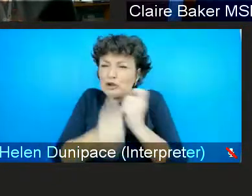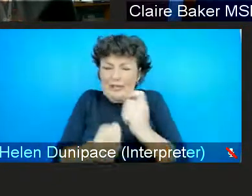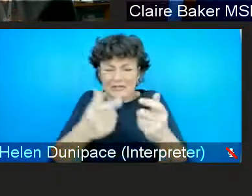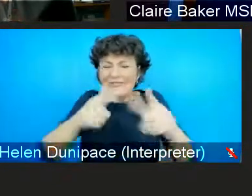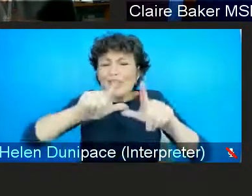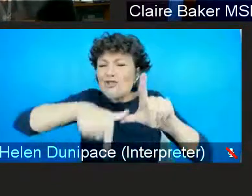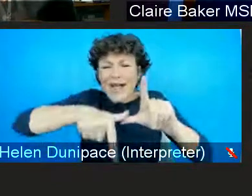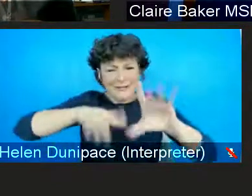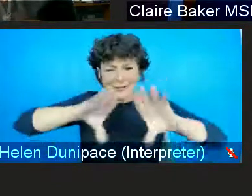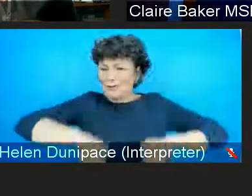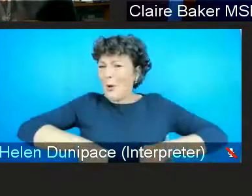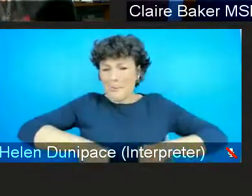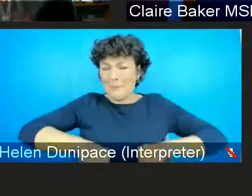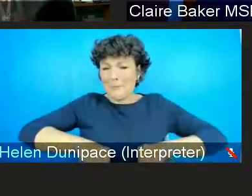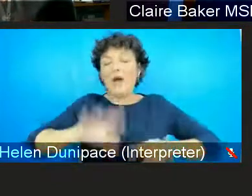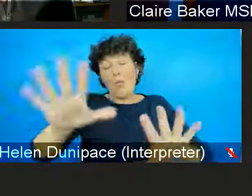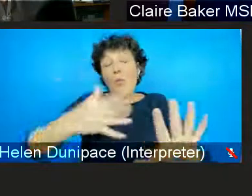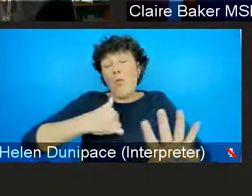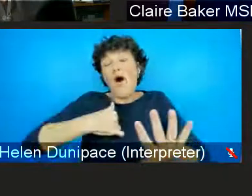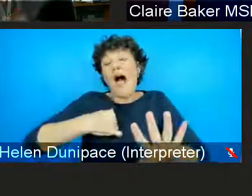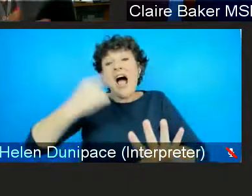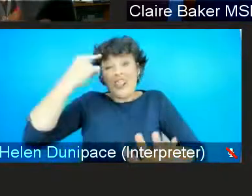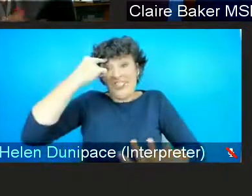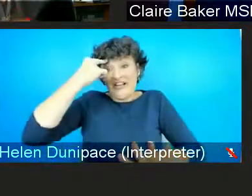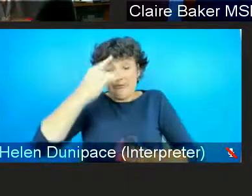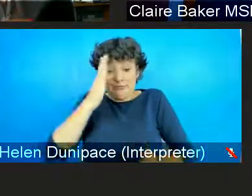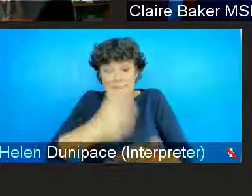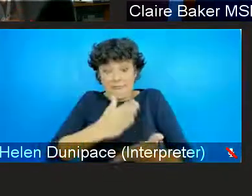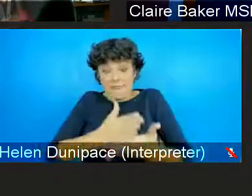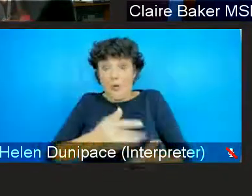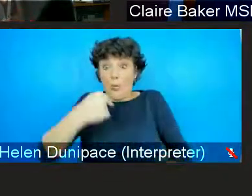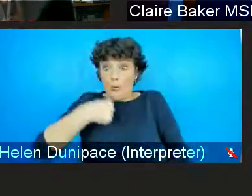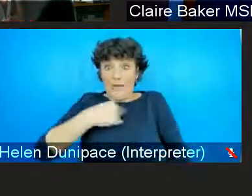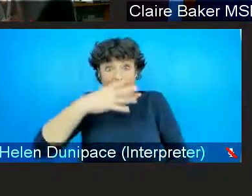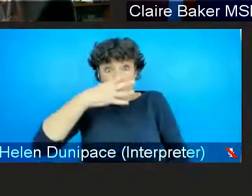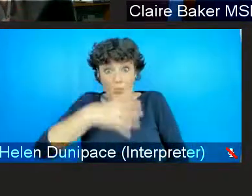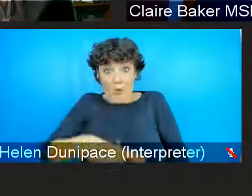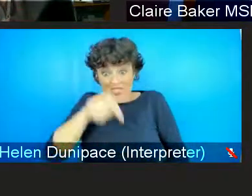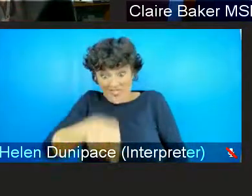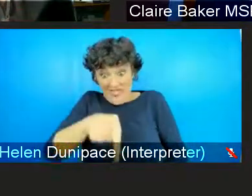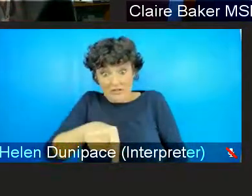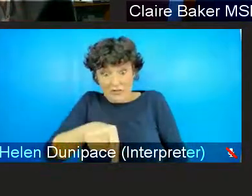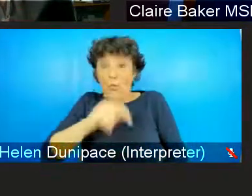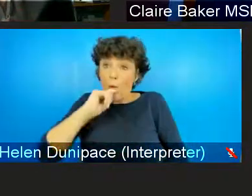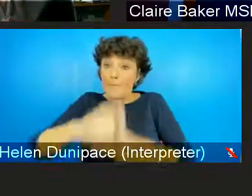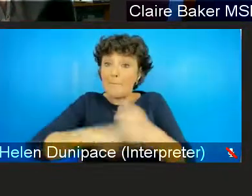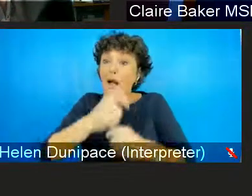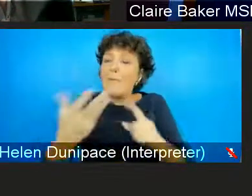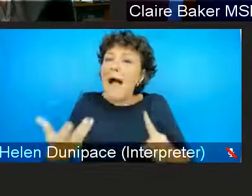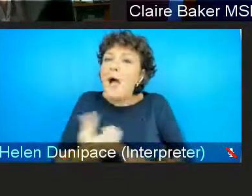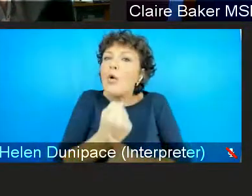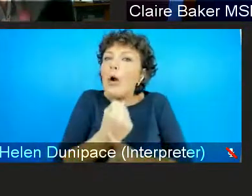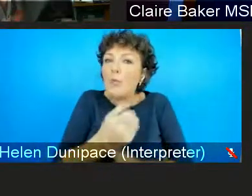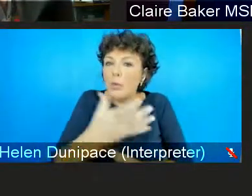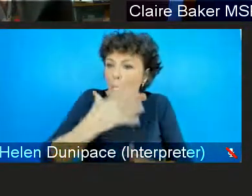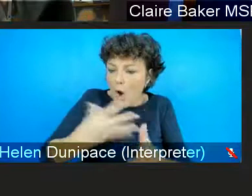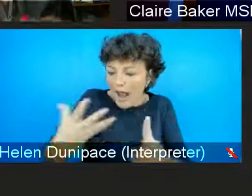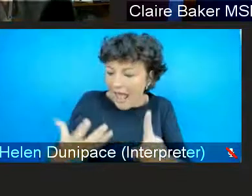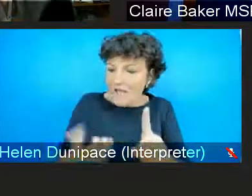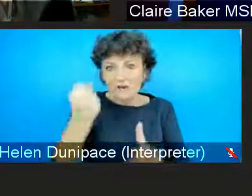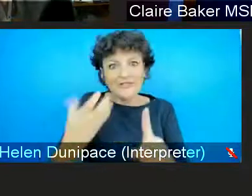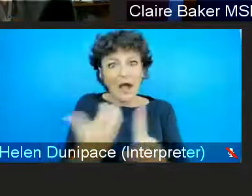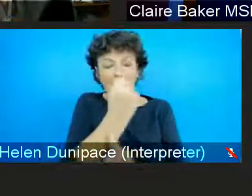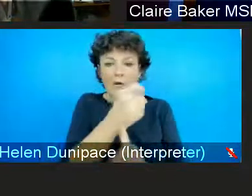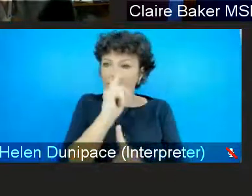see it, eventually it's an outcome. We want to achieve it for the society, for the community, for the public and